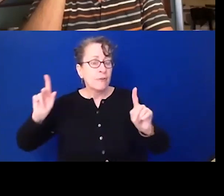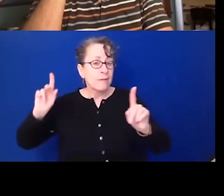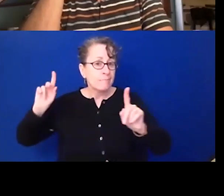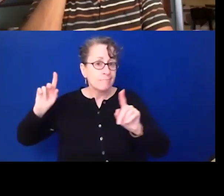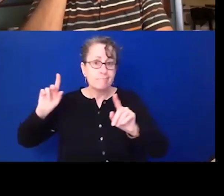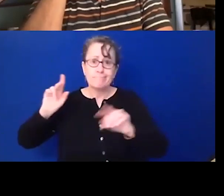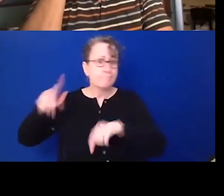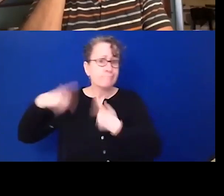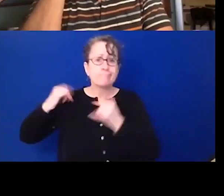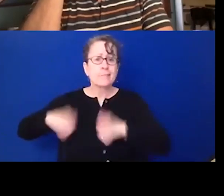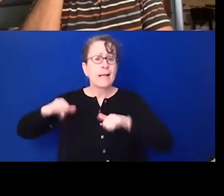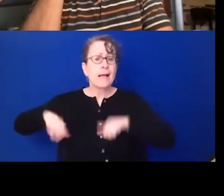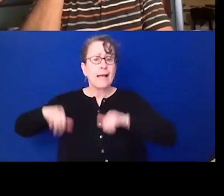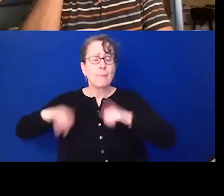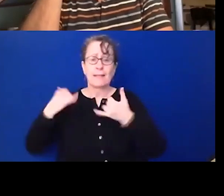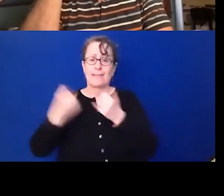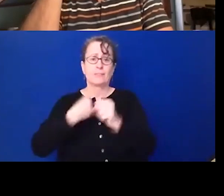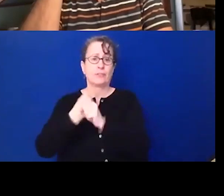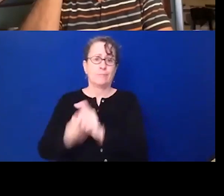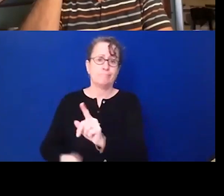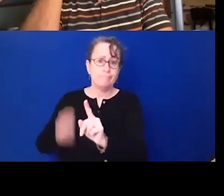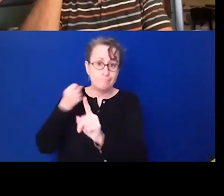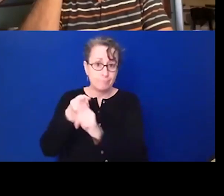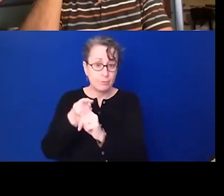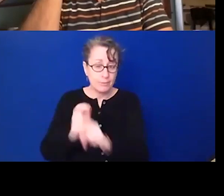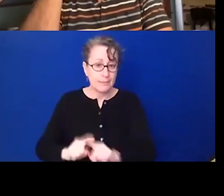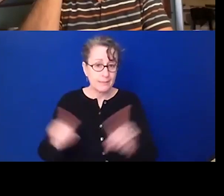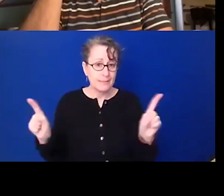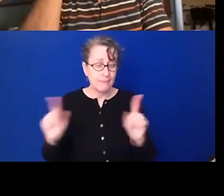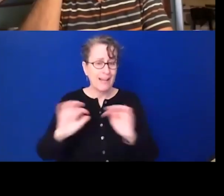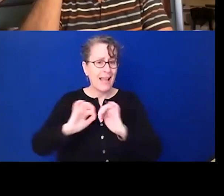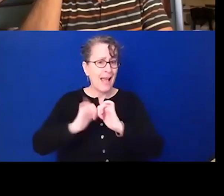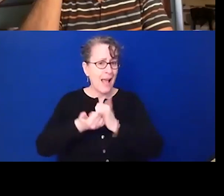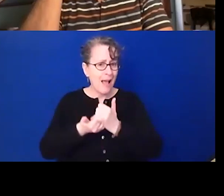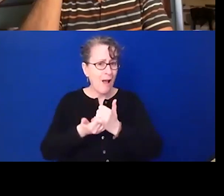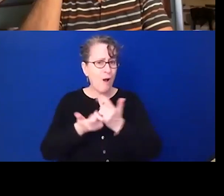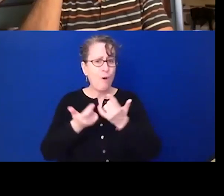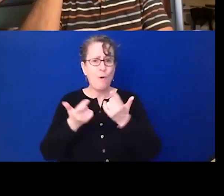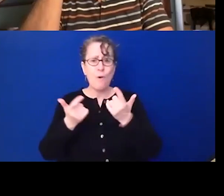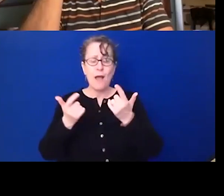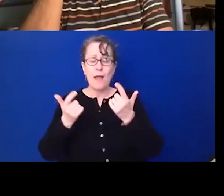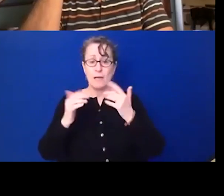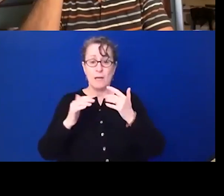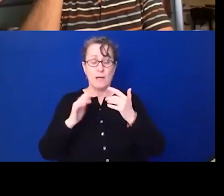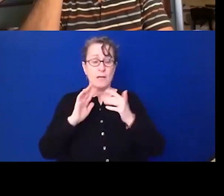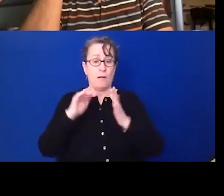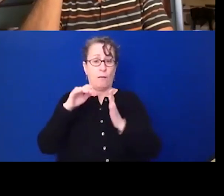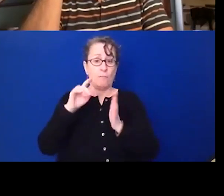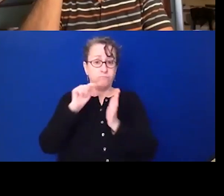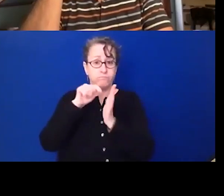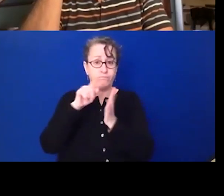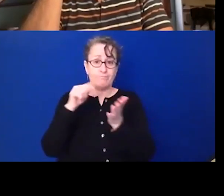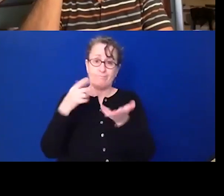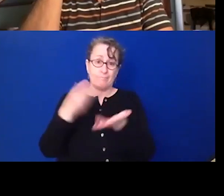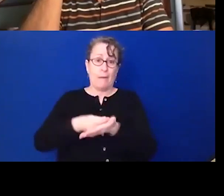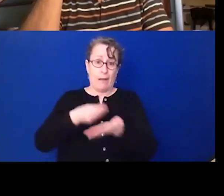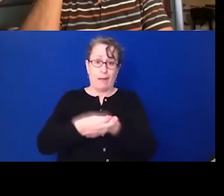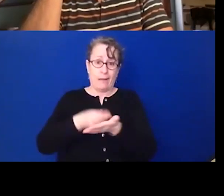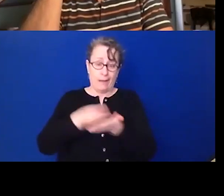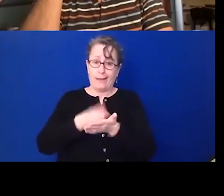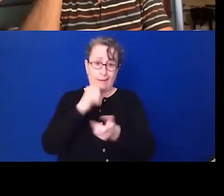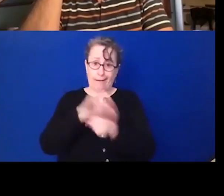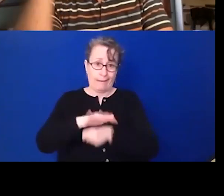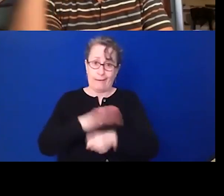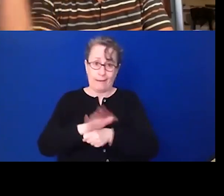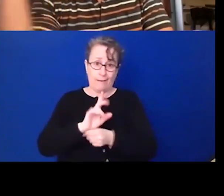of this situation and stabilize. So in the course of that longer and more complicated